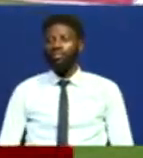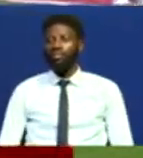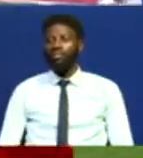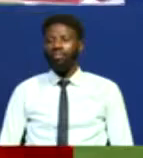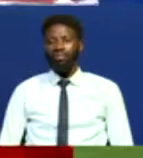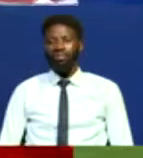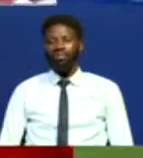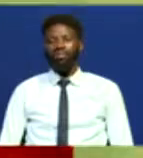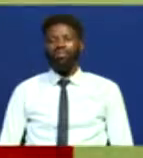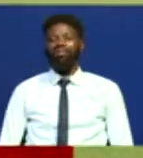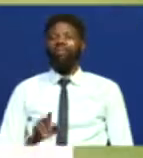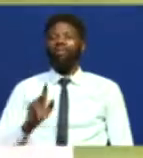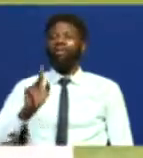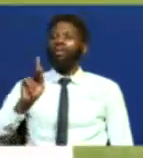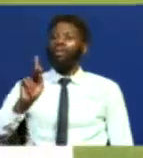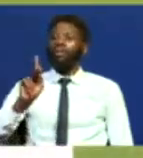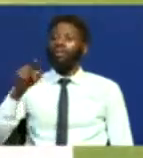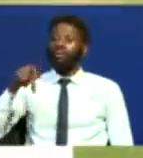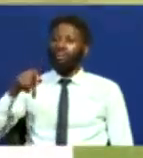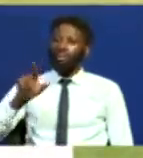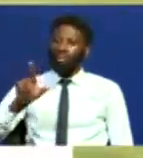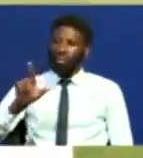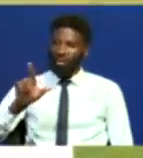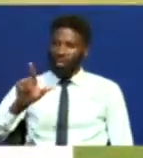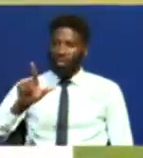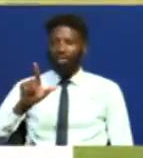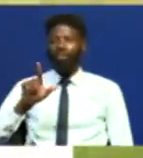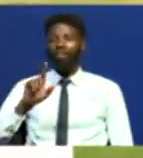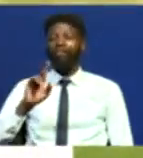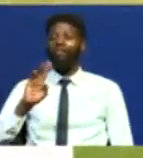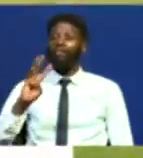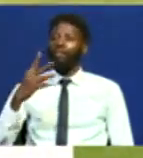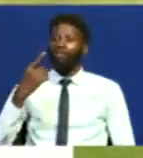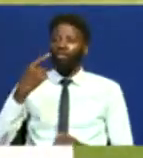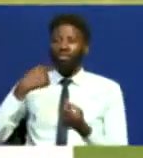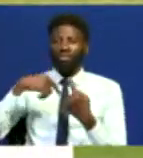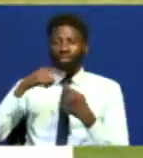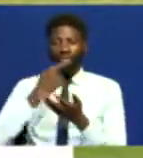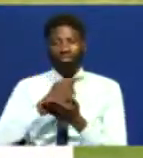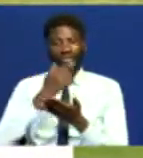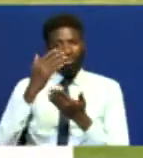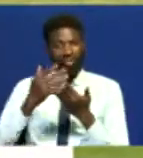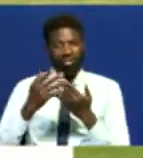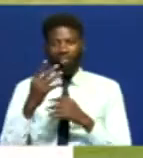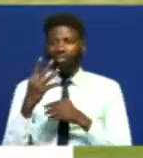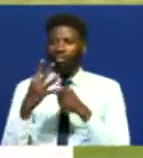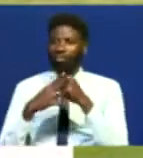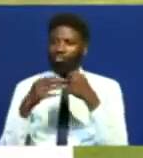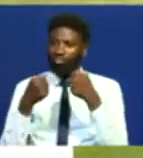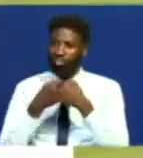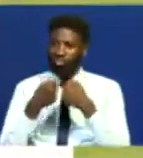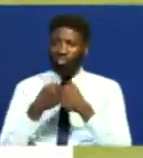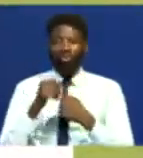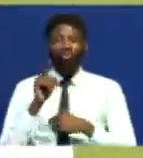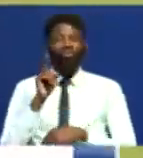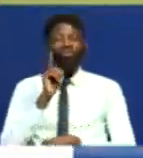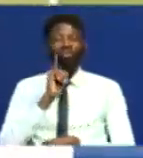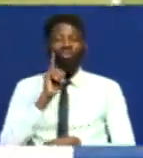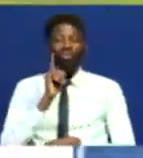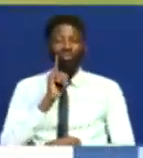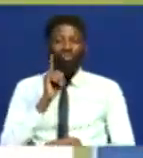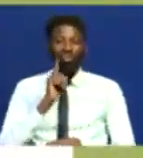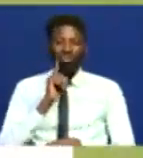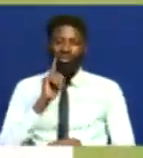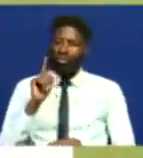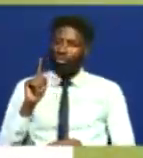The Kenya Premier League season enters its fourth round this weekend, with 9 matches on card. Tomorrow, FC Leopards coach Tom Juma